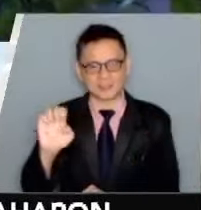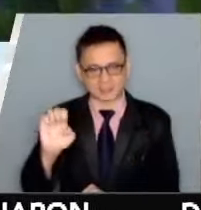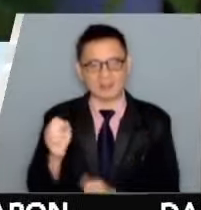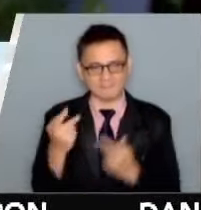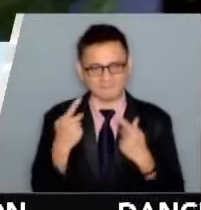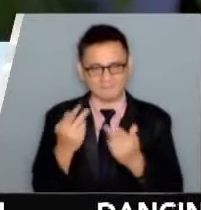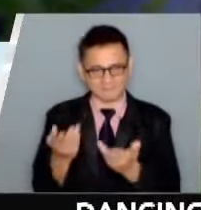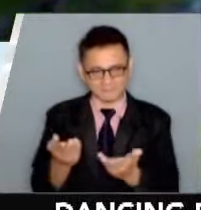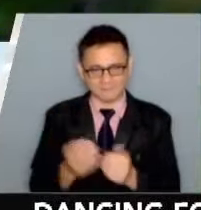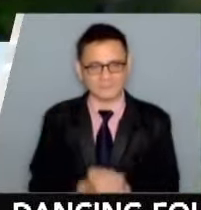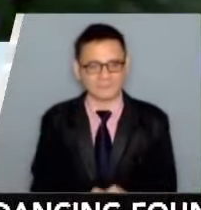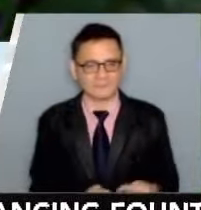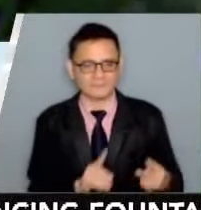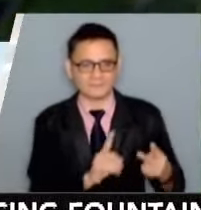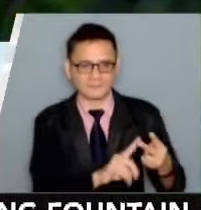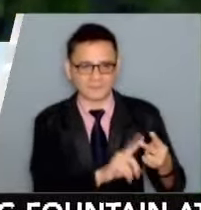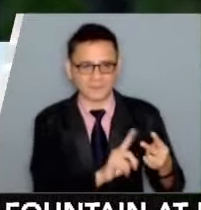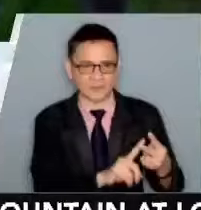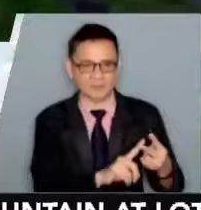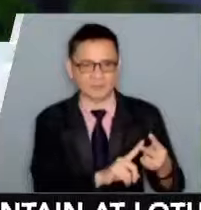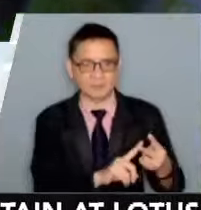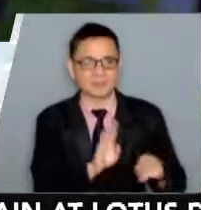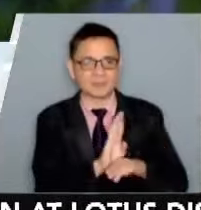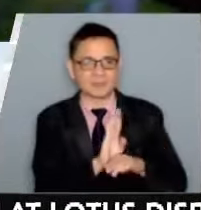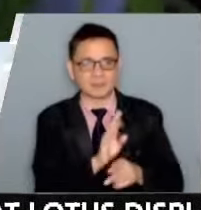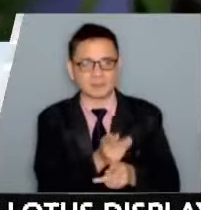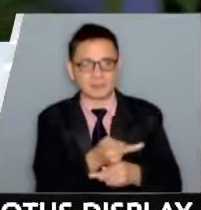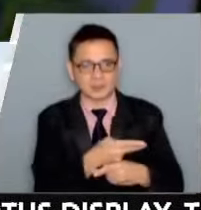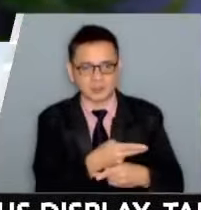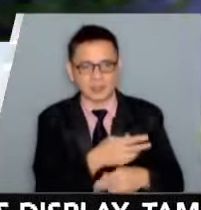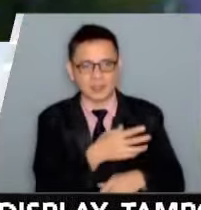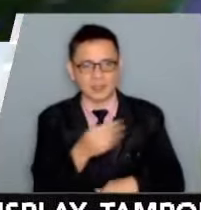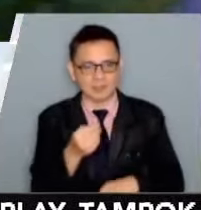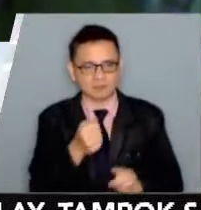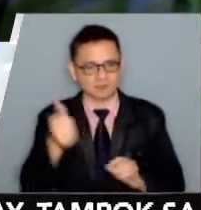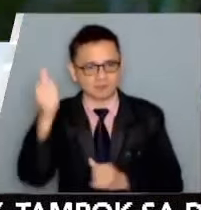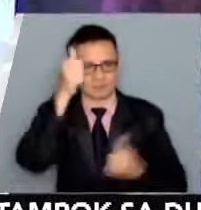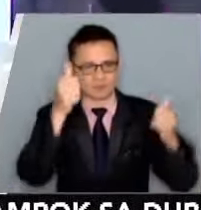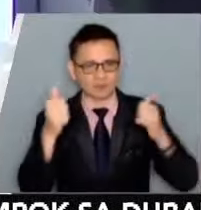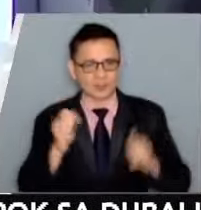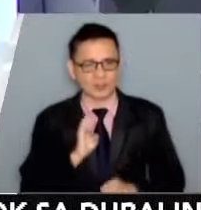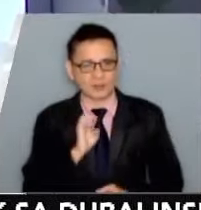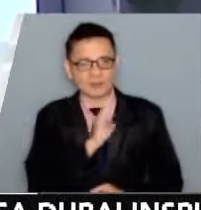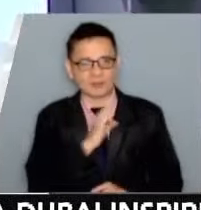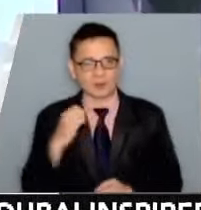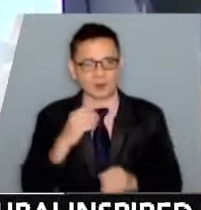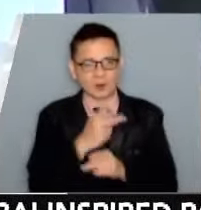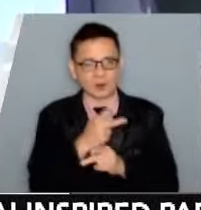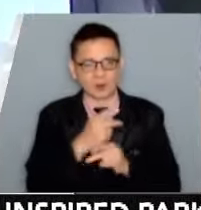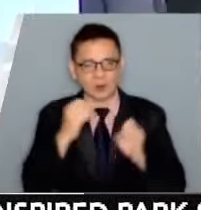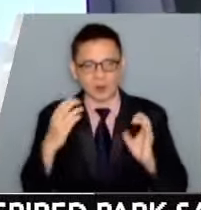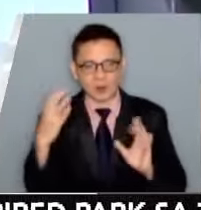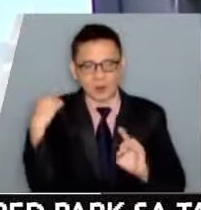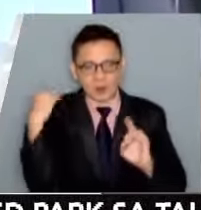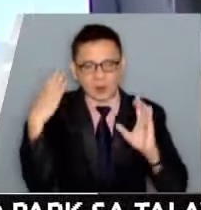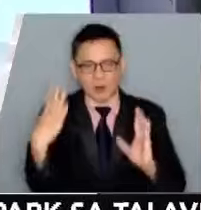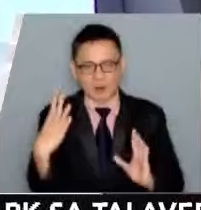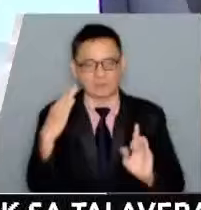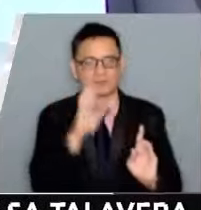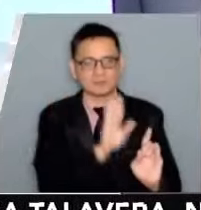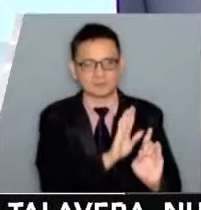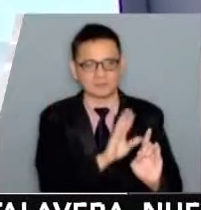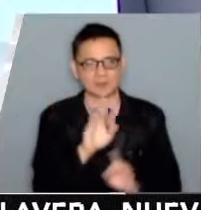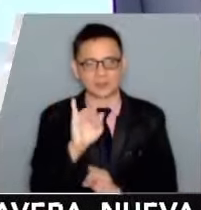Corporate Strategic Planning and Business Development, and Concurrent Chief Risk Officer and Head Program Support Department Reggie Bautista, Sparkle